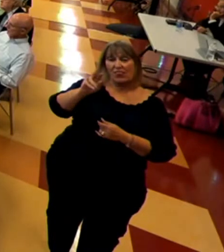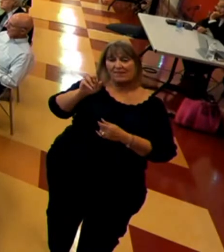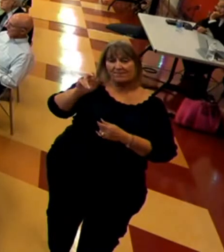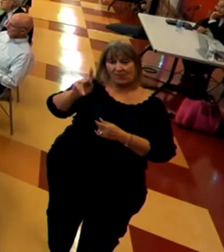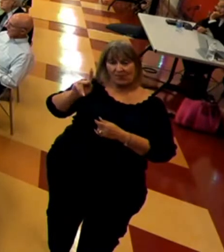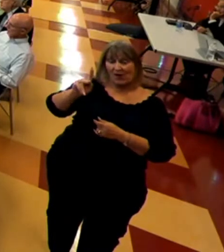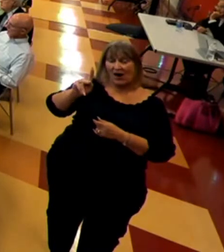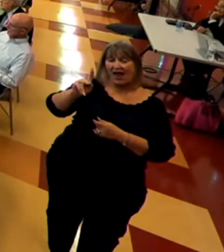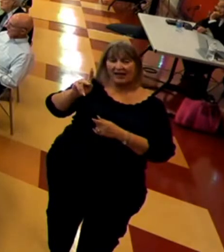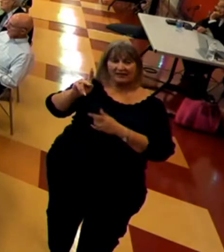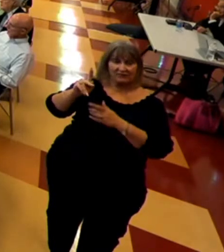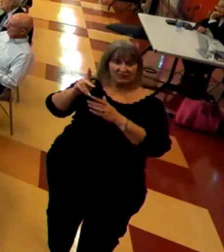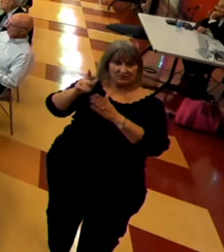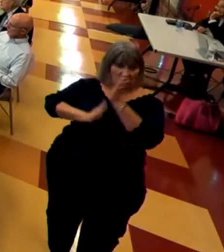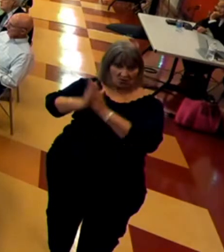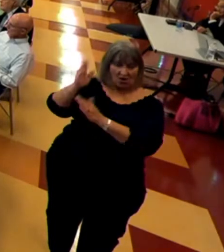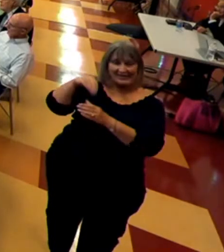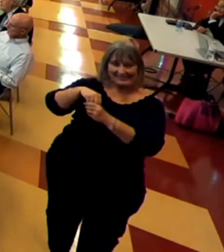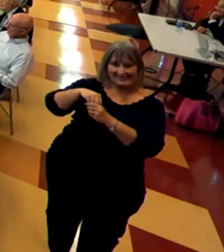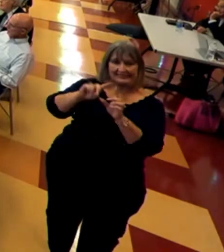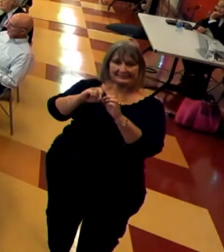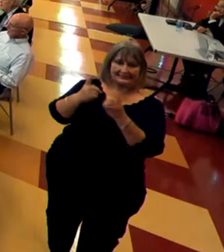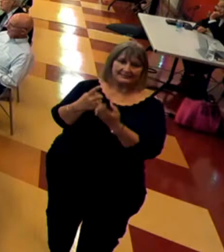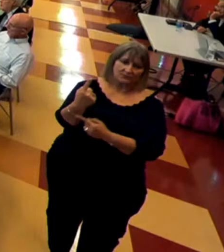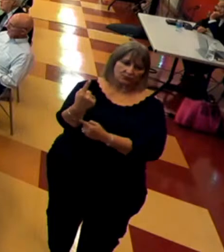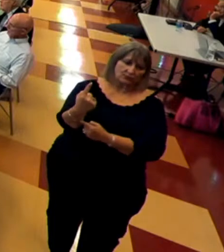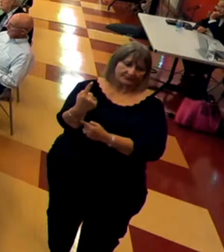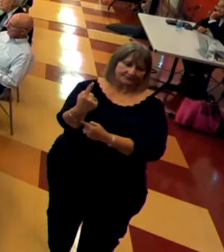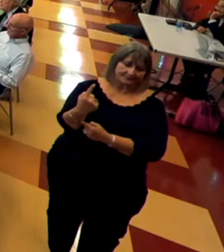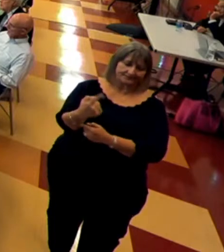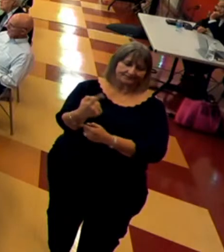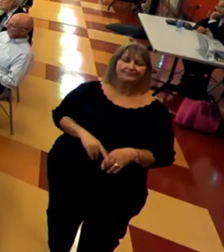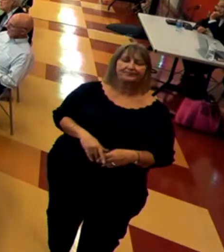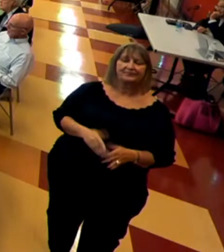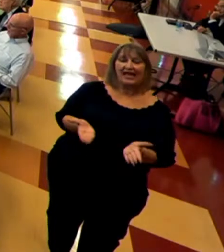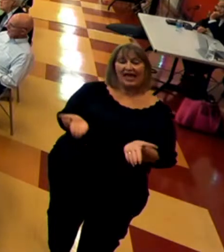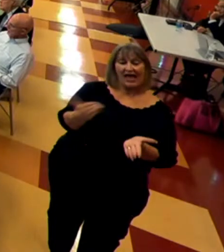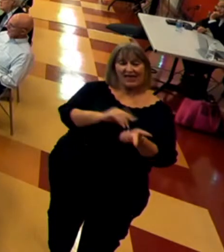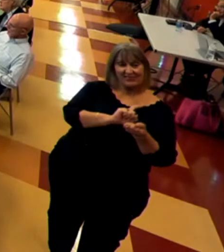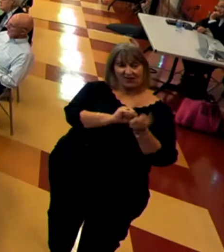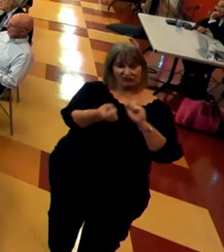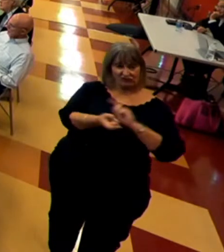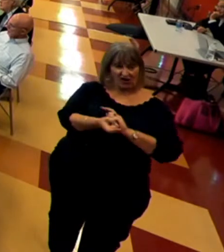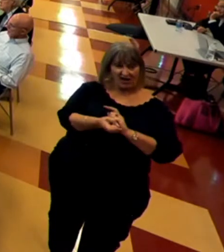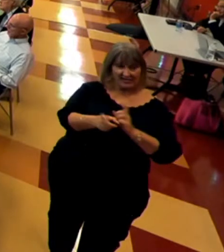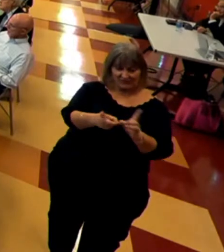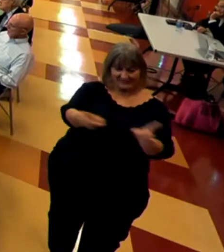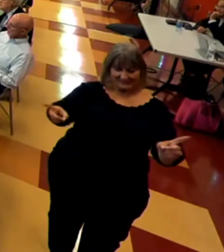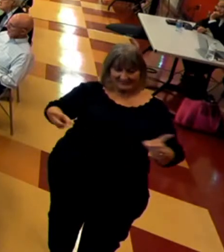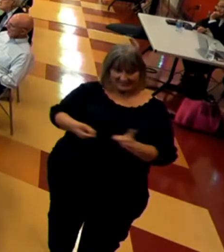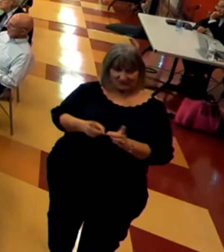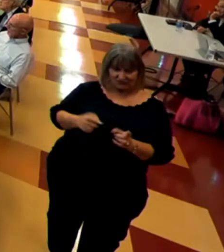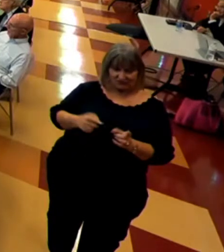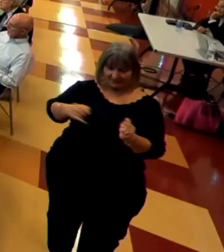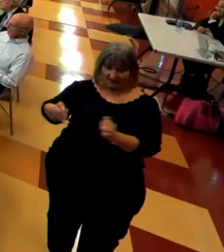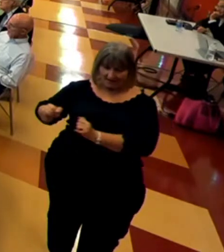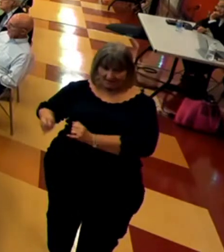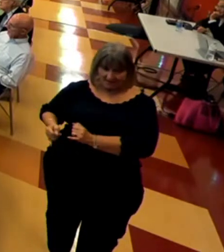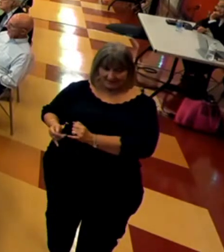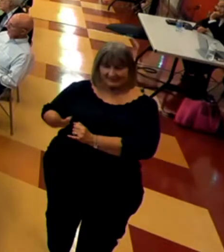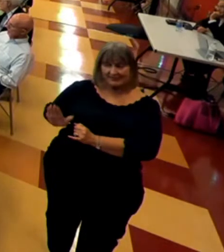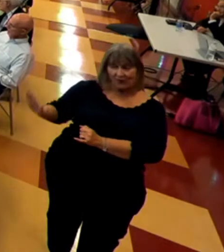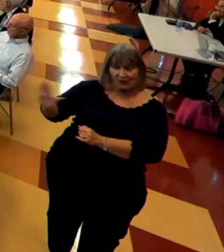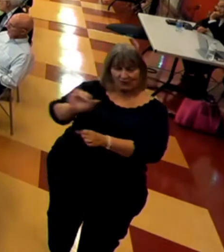placed within District 1. The Redistricting Advisory Task Force, the general legal